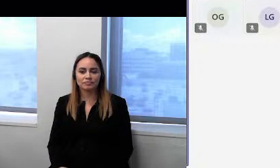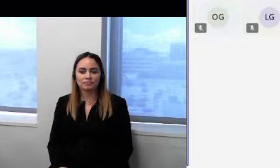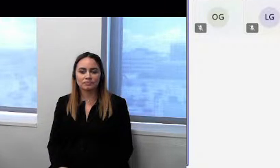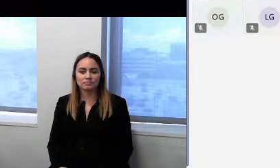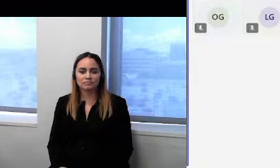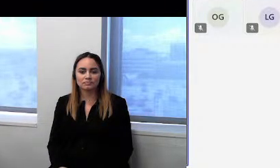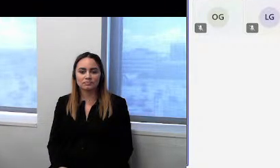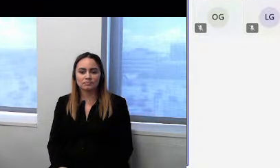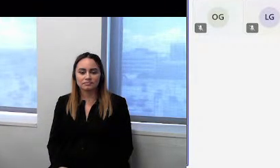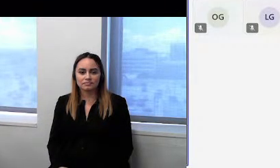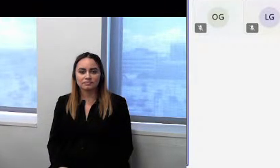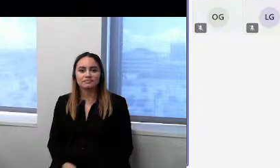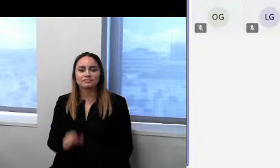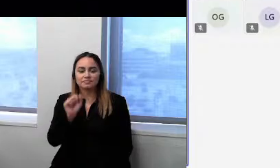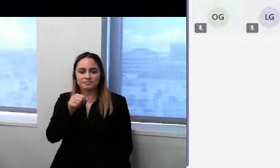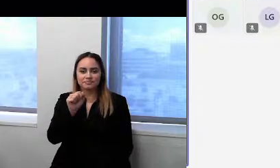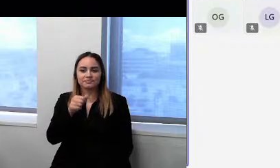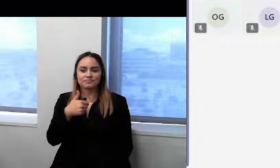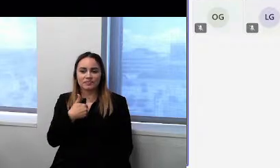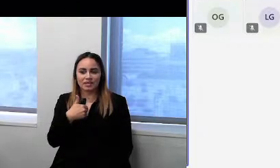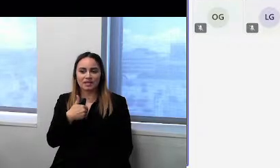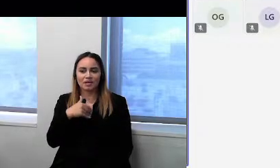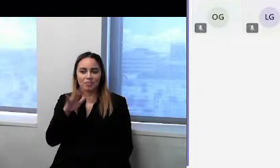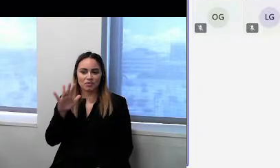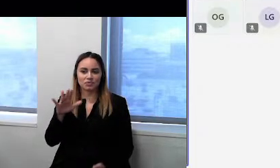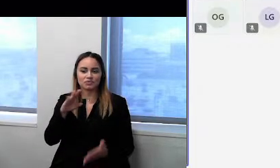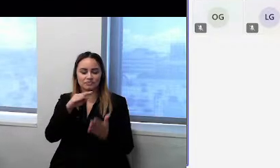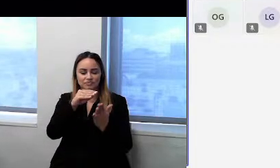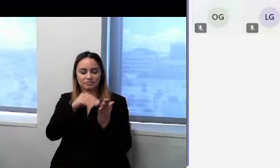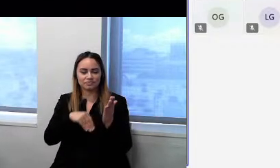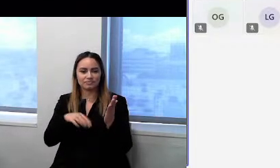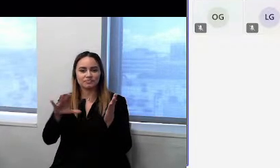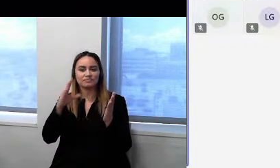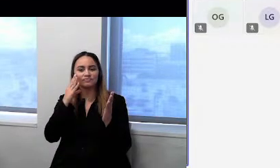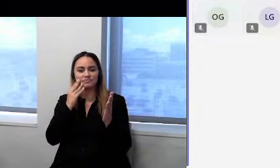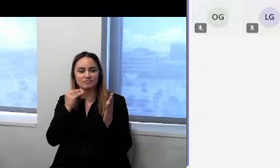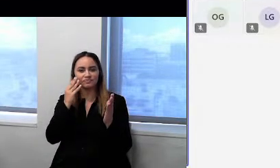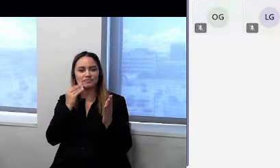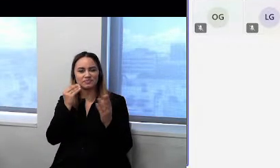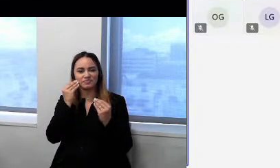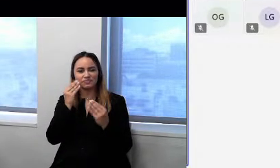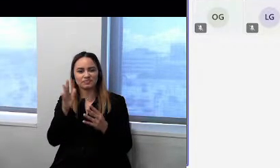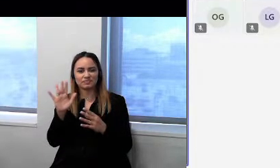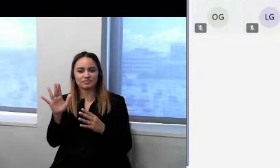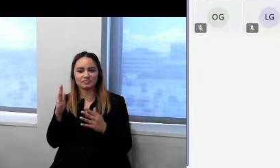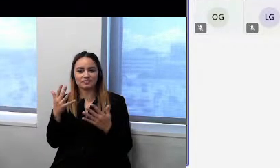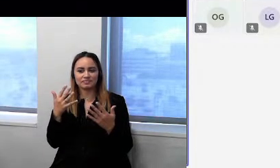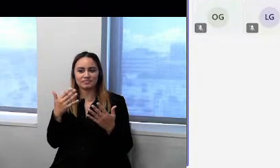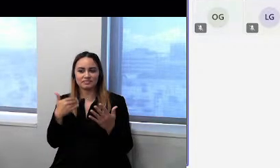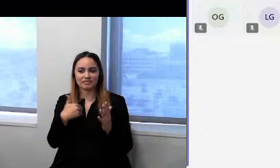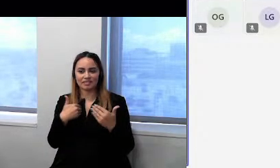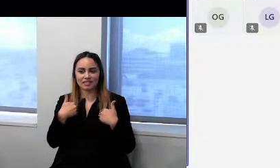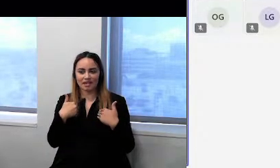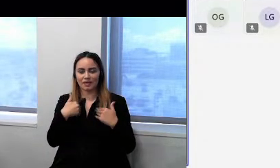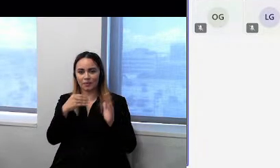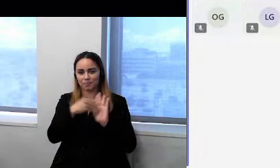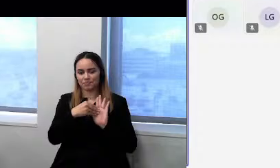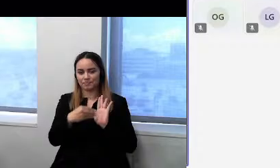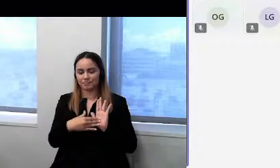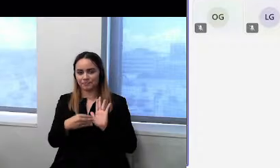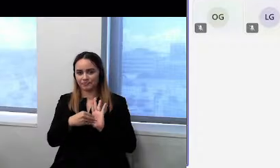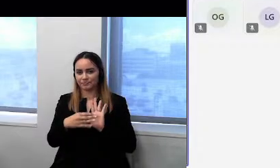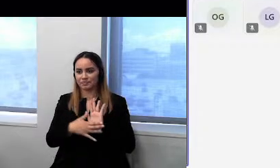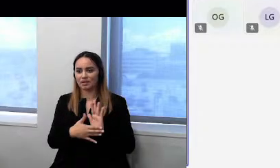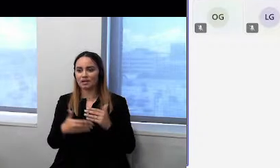We do have his biography. We had just slipped into the record, Ms. Mercado and Ms. Chambers. I hope you won't sue me for that. We have just a few brief